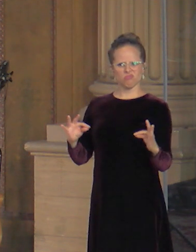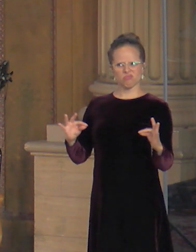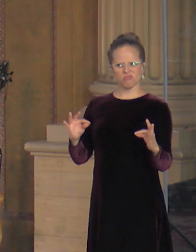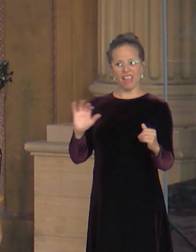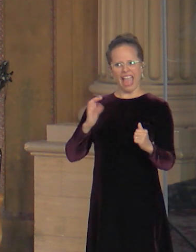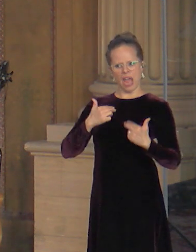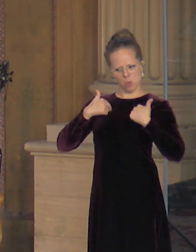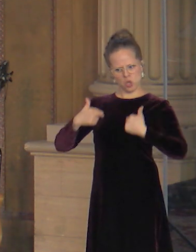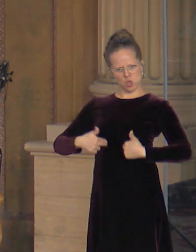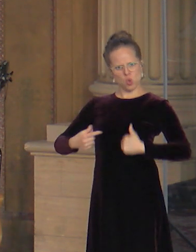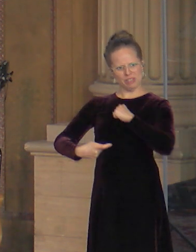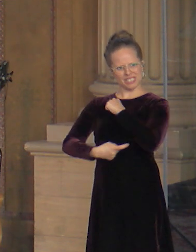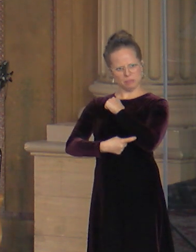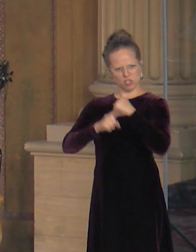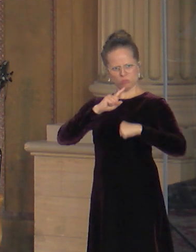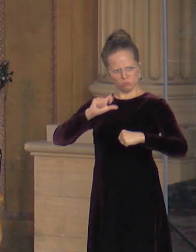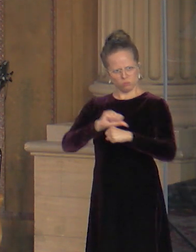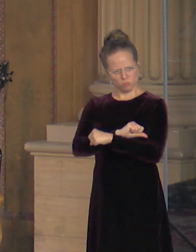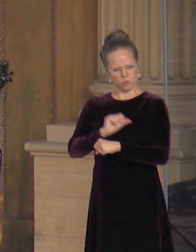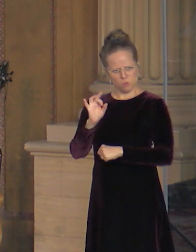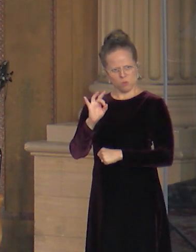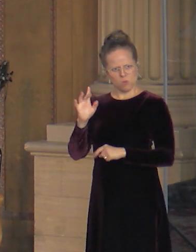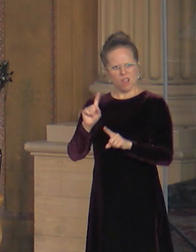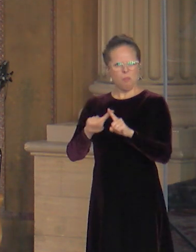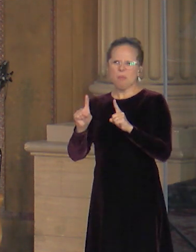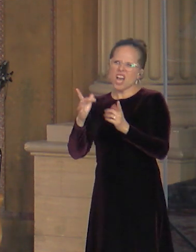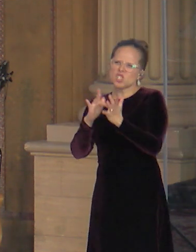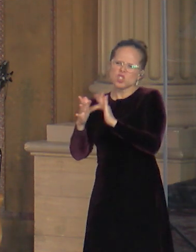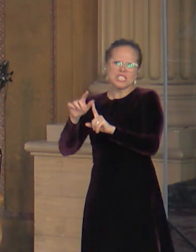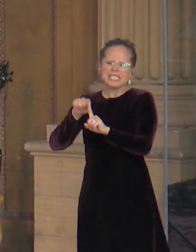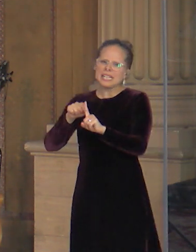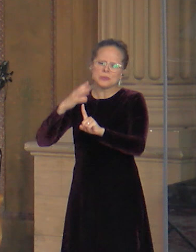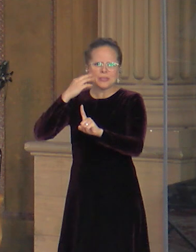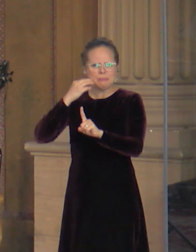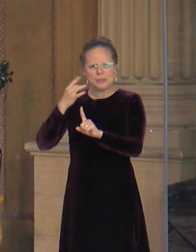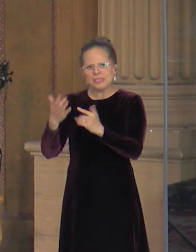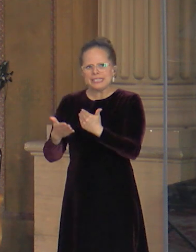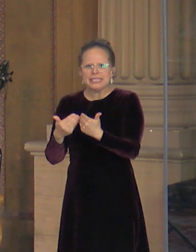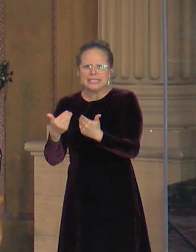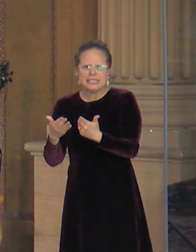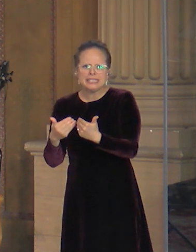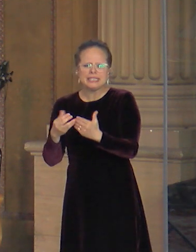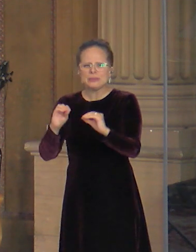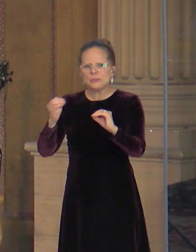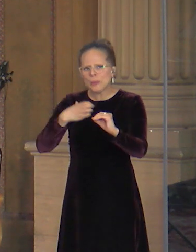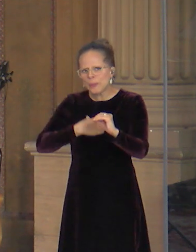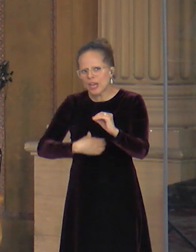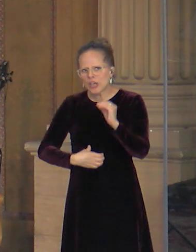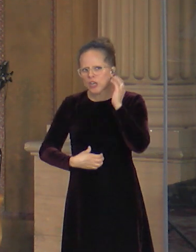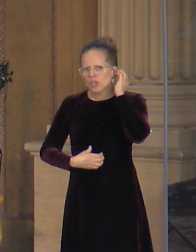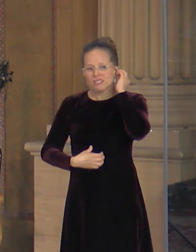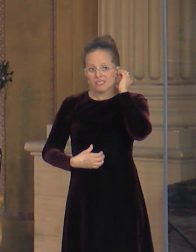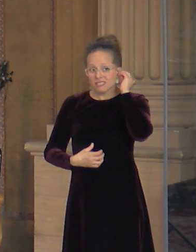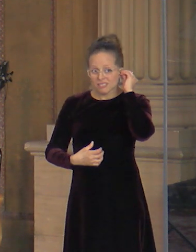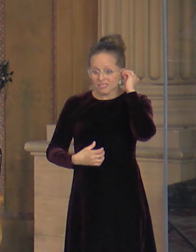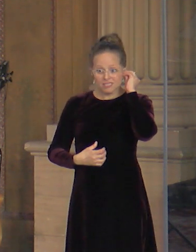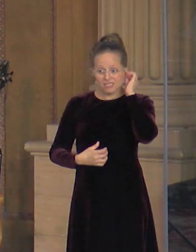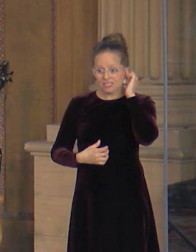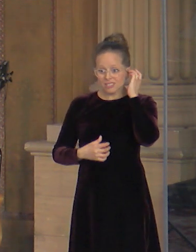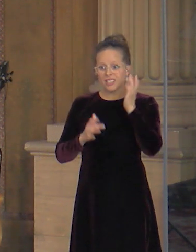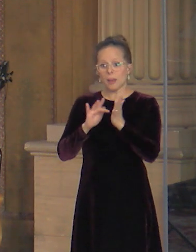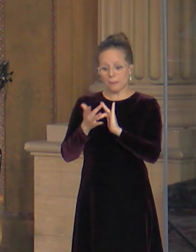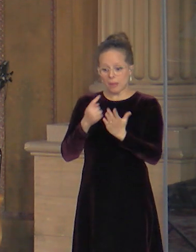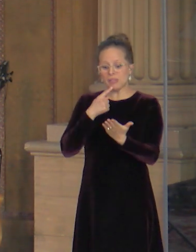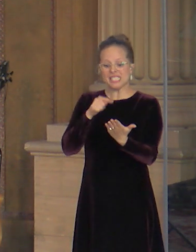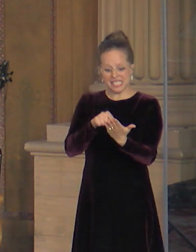temptation because Jesus could put his life on easy mode because he was true God as well but because he got hungry